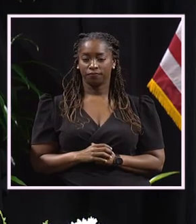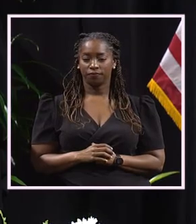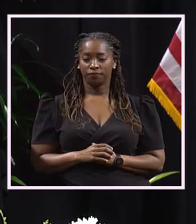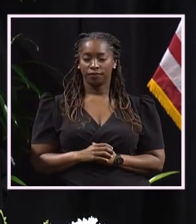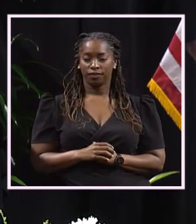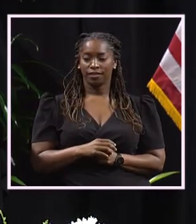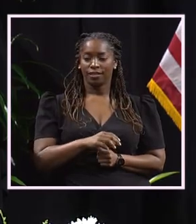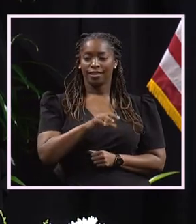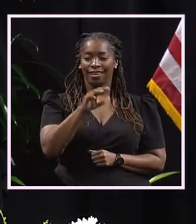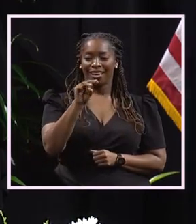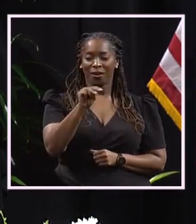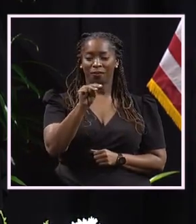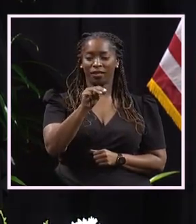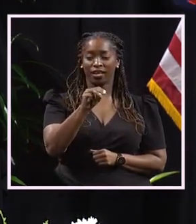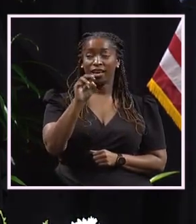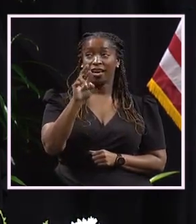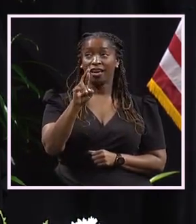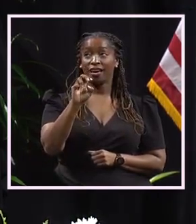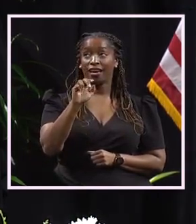Emily Reina.